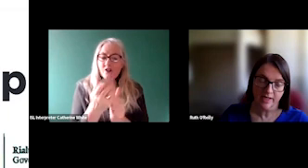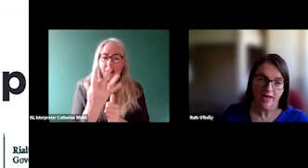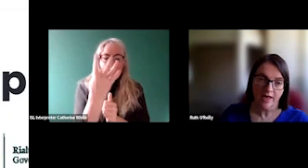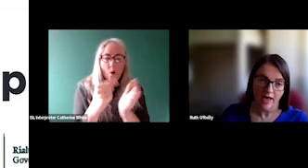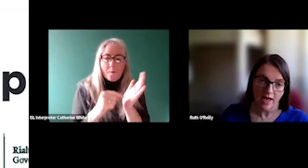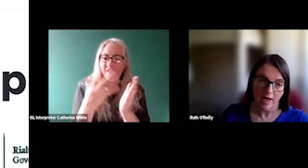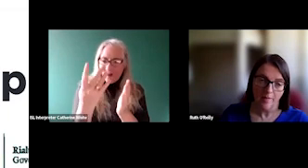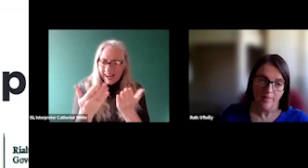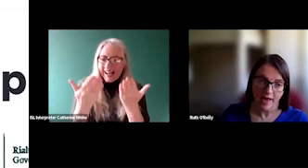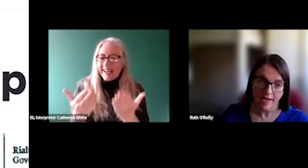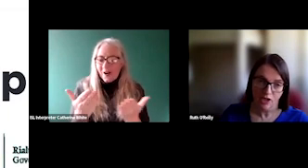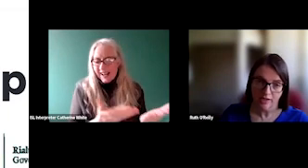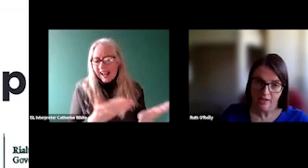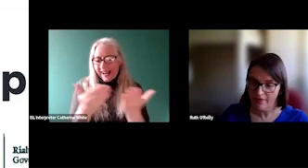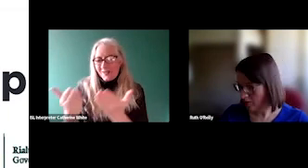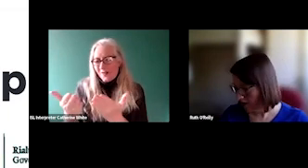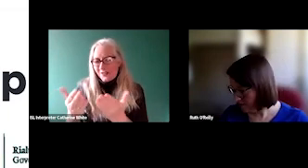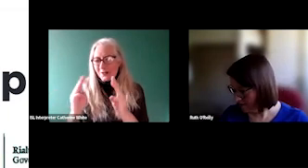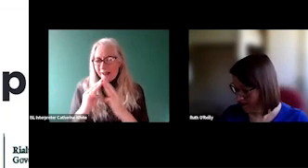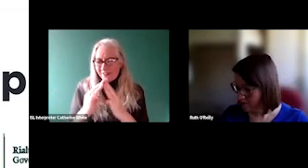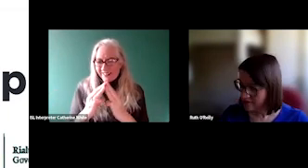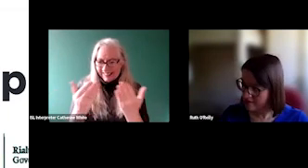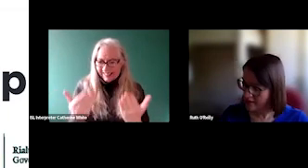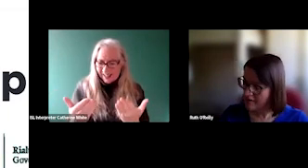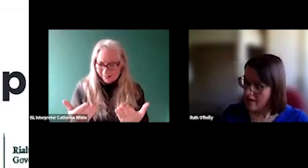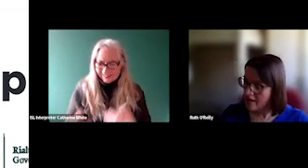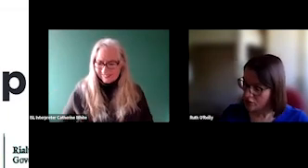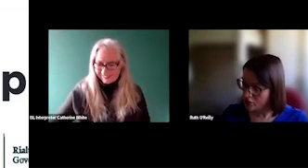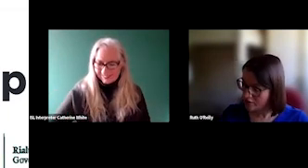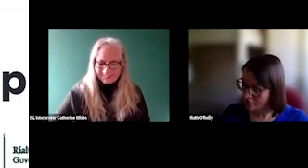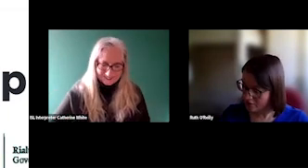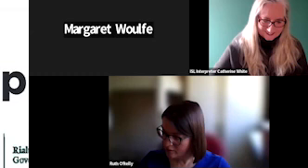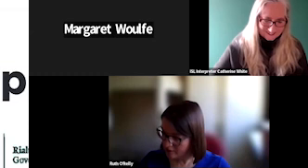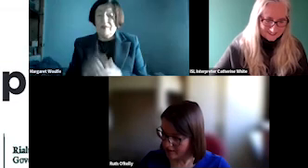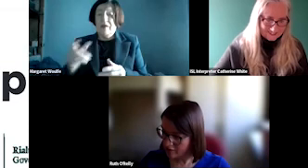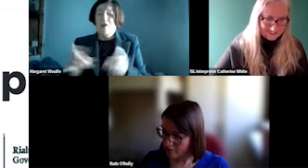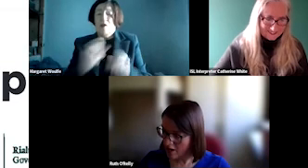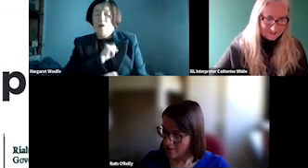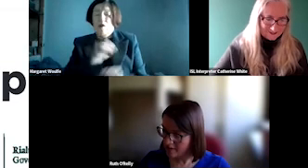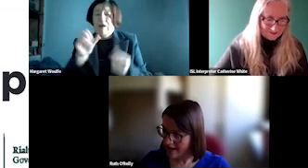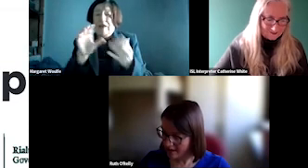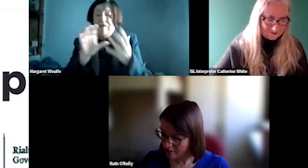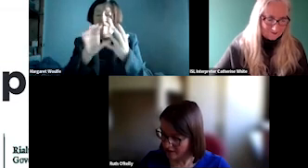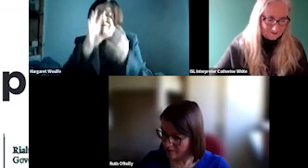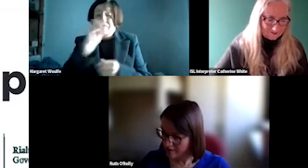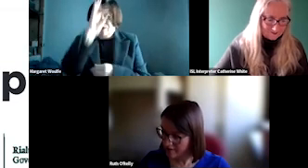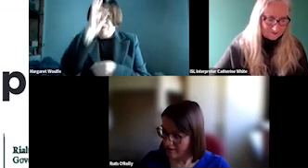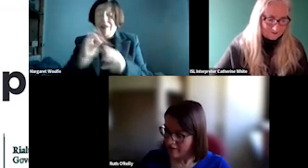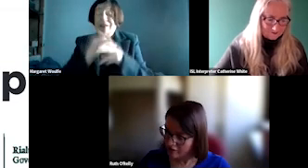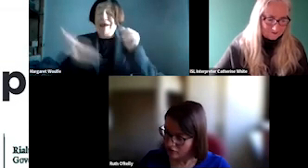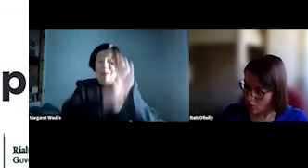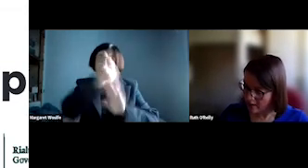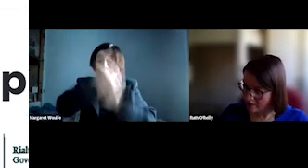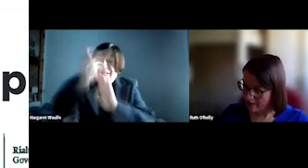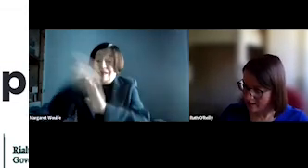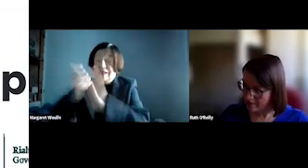important action in that policy statement. It says, ensure that 50% of apartments in any development